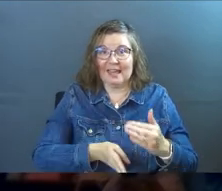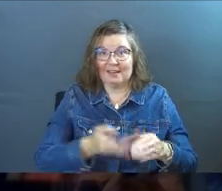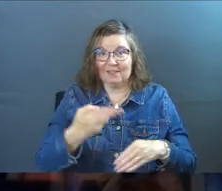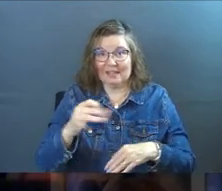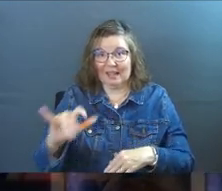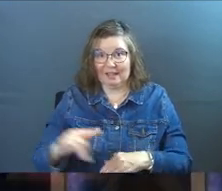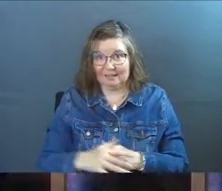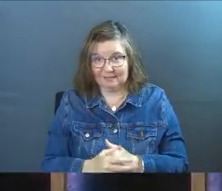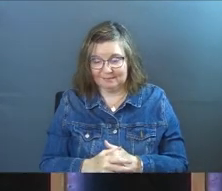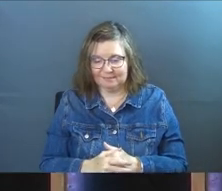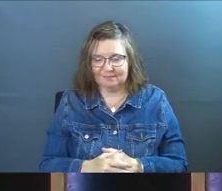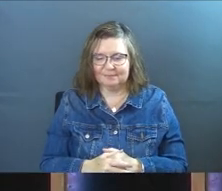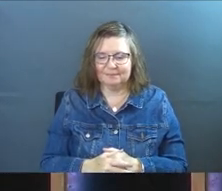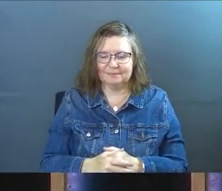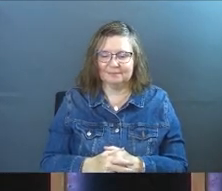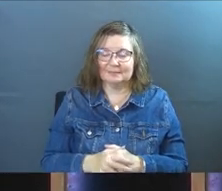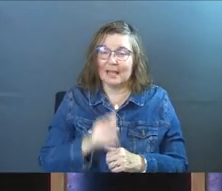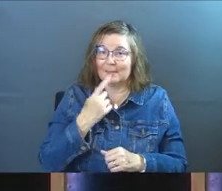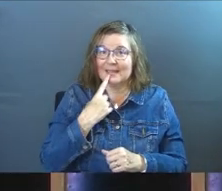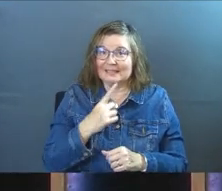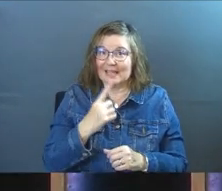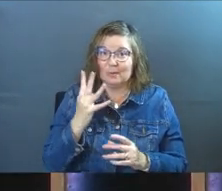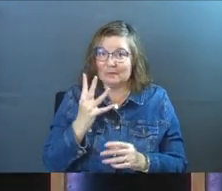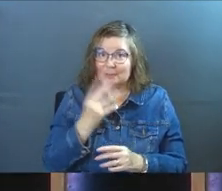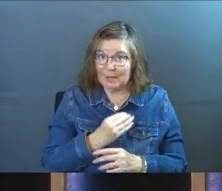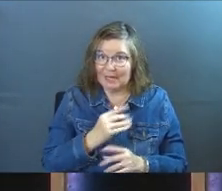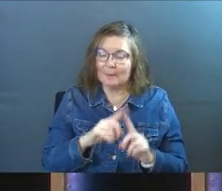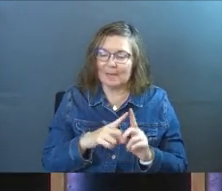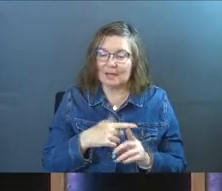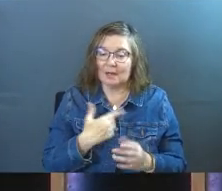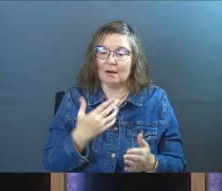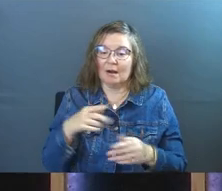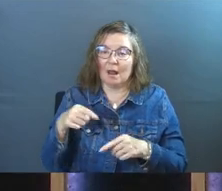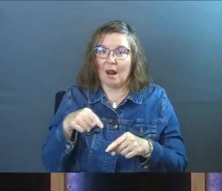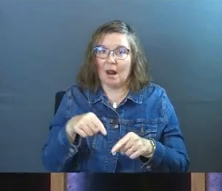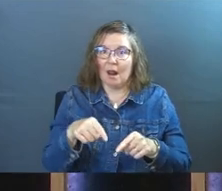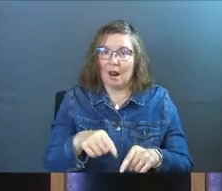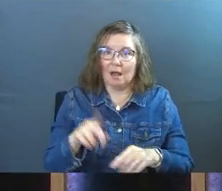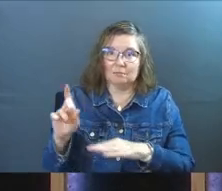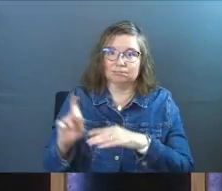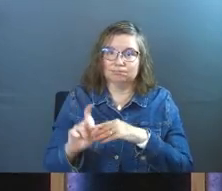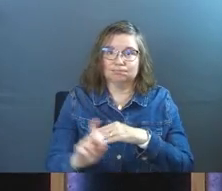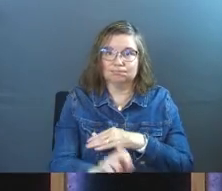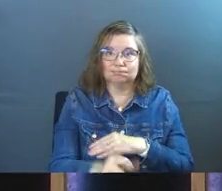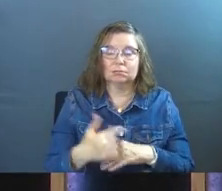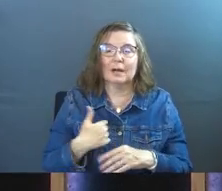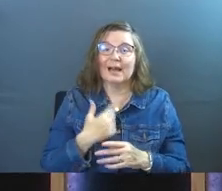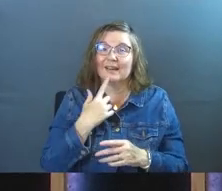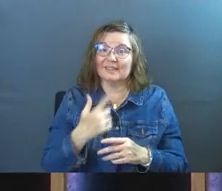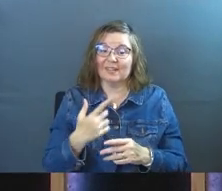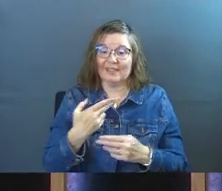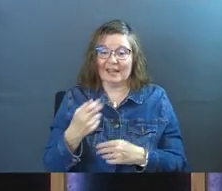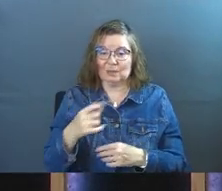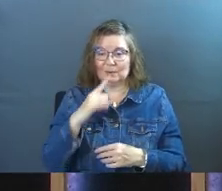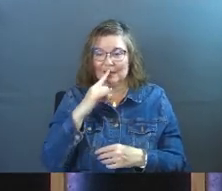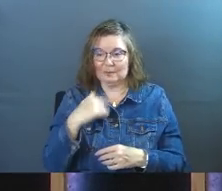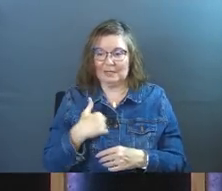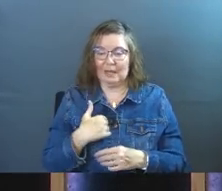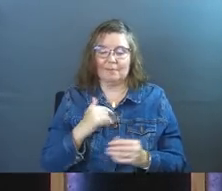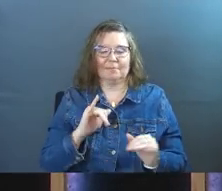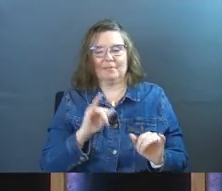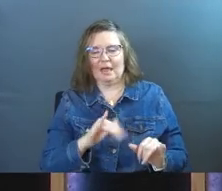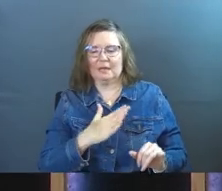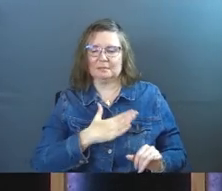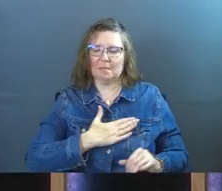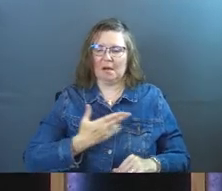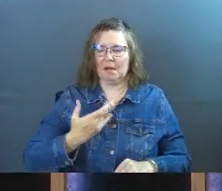hill. I'm not saying it was pretty, but you get down to the end of it, and I got to tell you, this high school kid was like, that's my